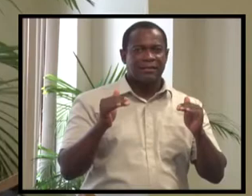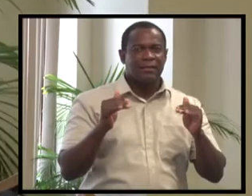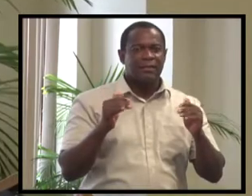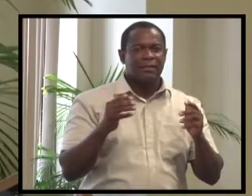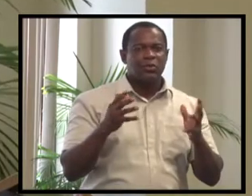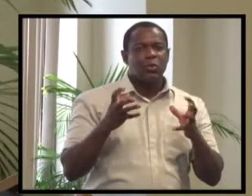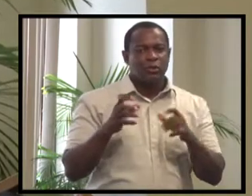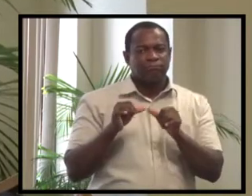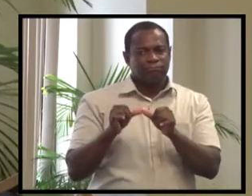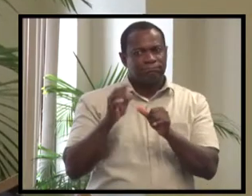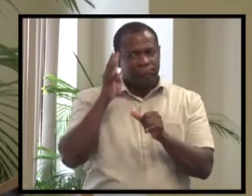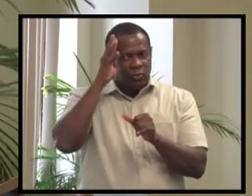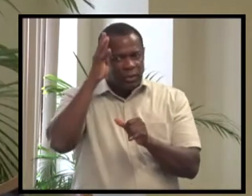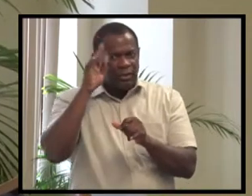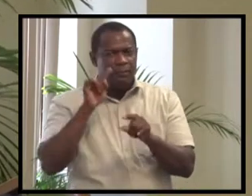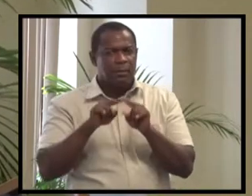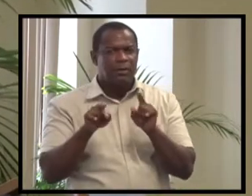much